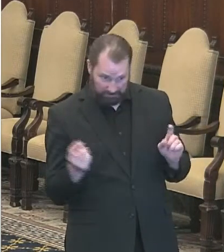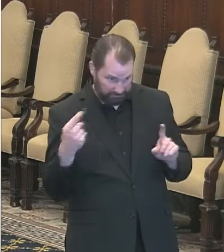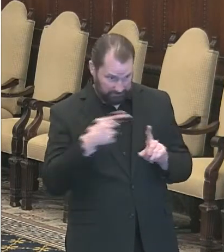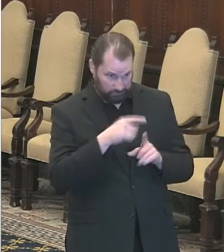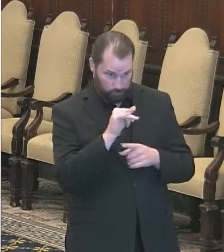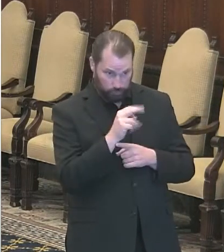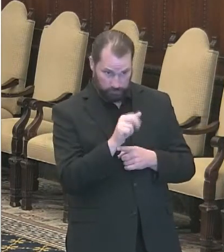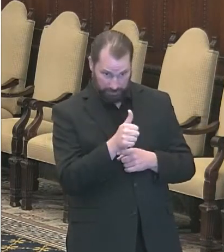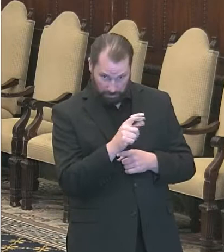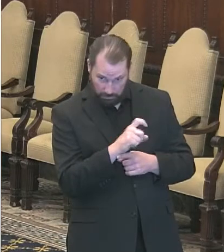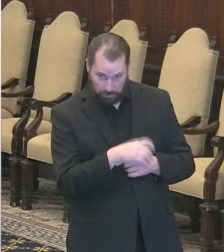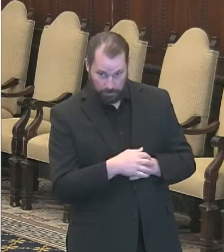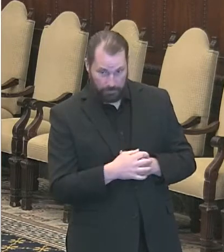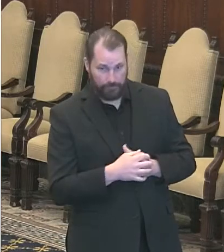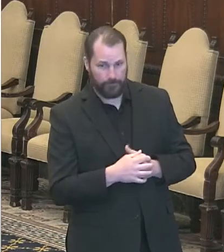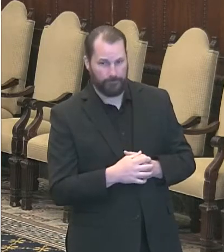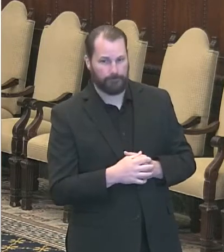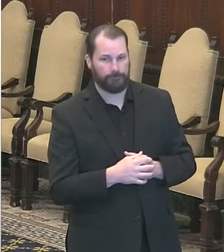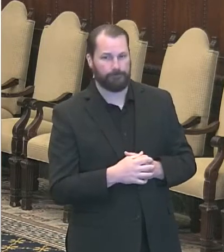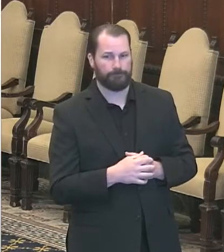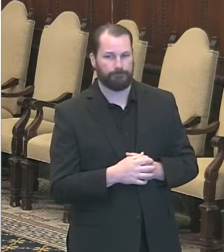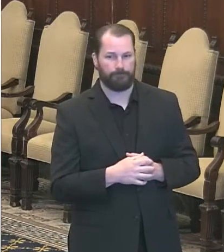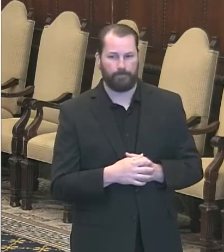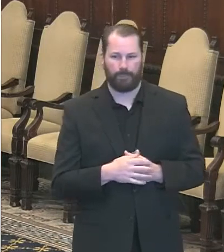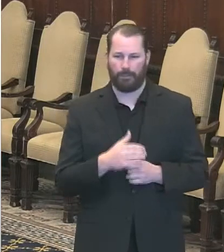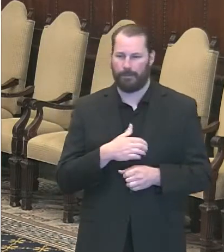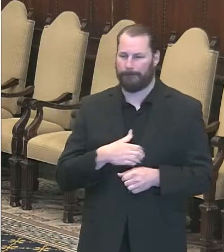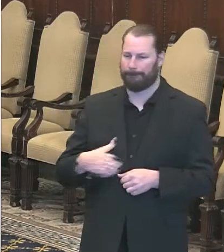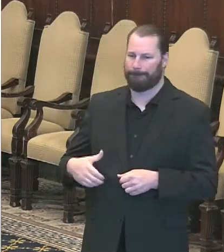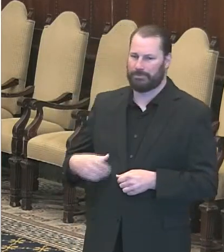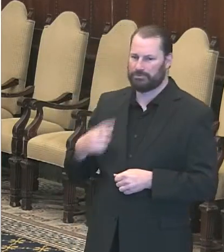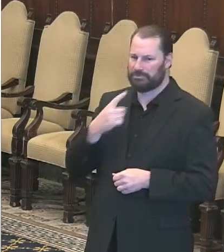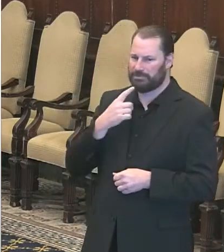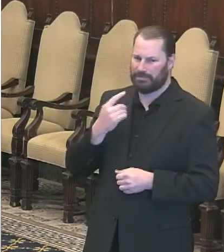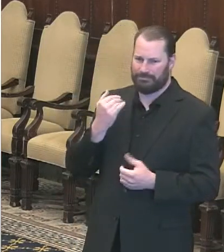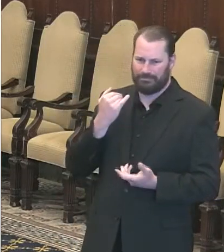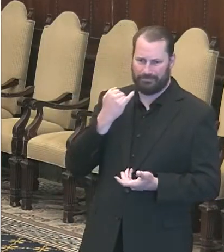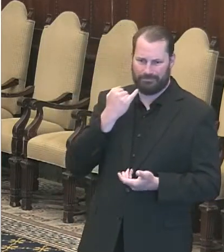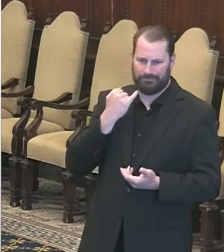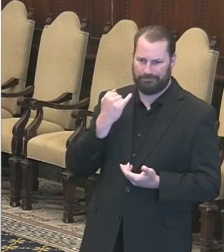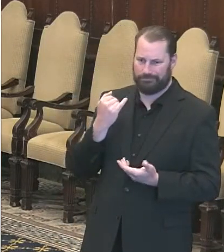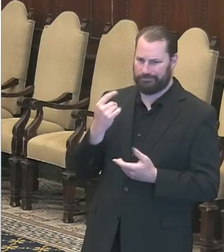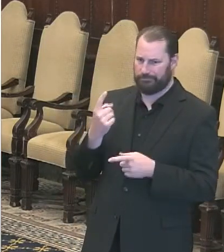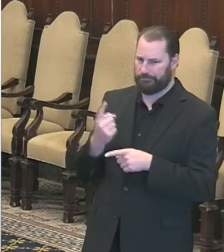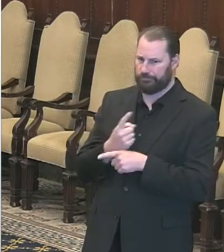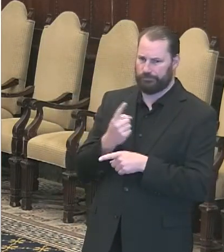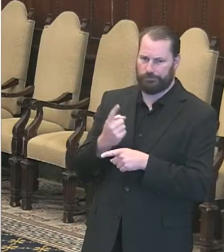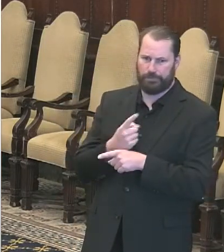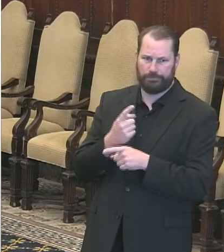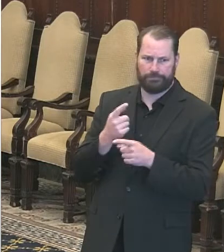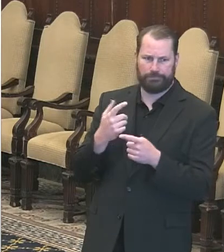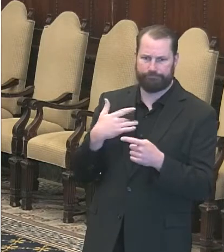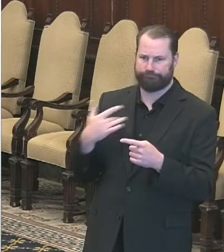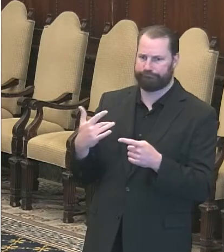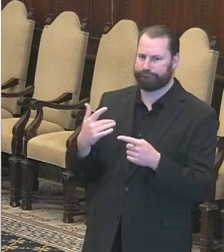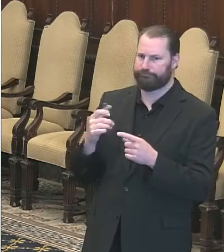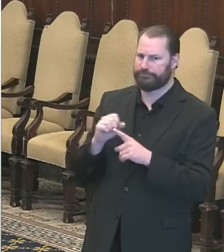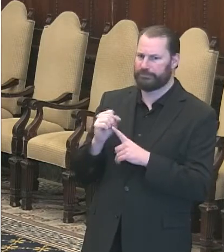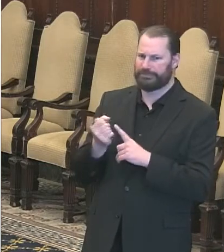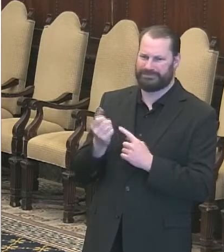We wouldn't be, if it were an outdoor concert under normal circumstances, we wouldn't reveal who's performing that date